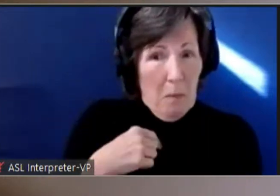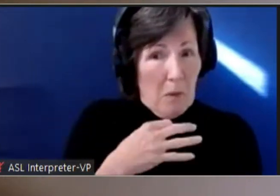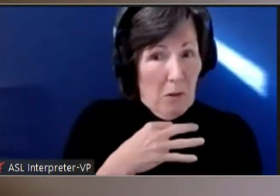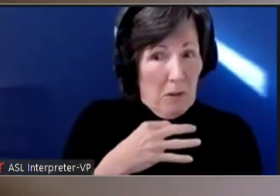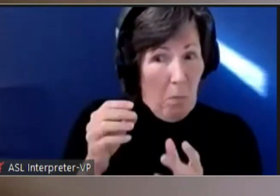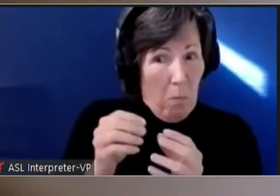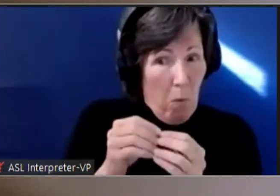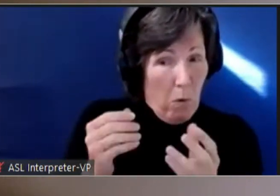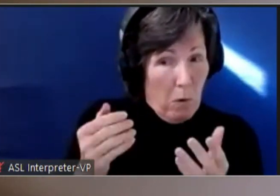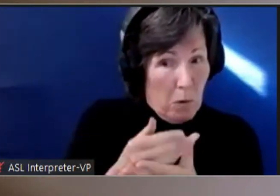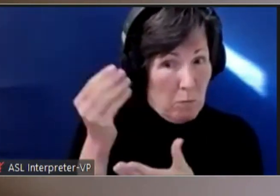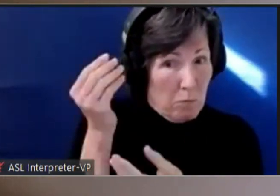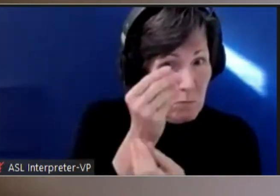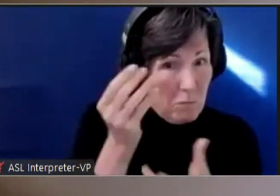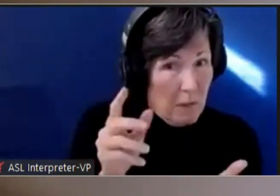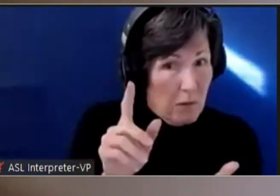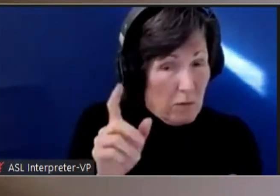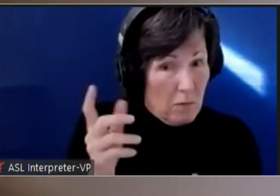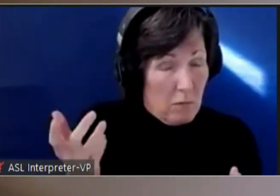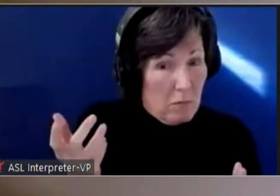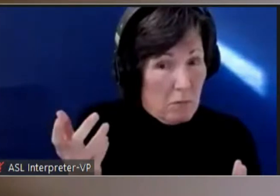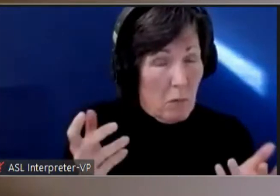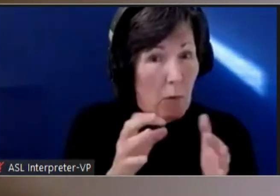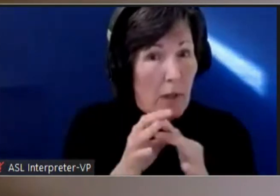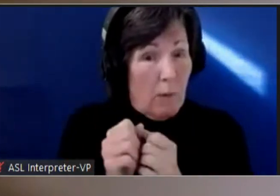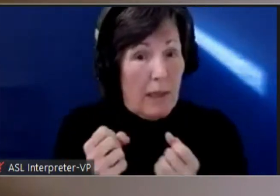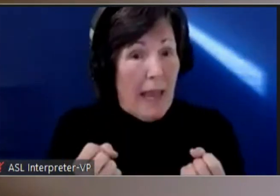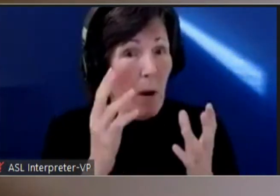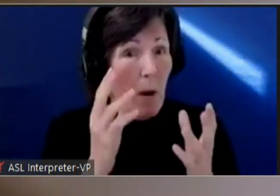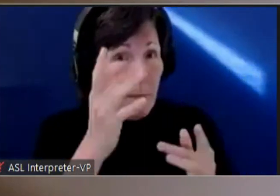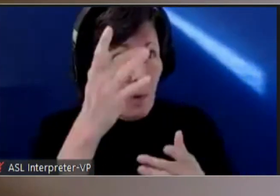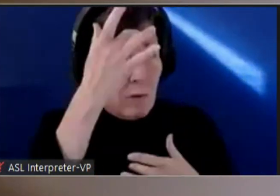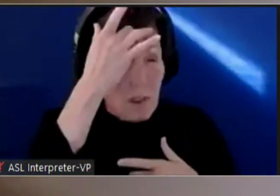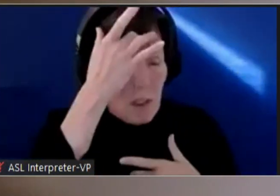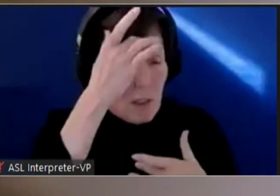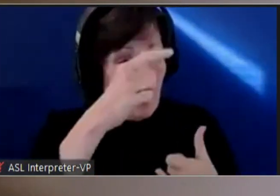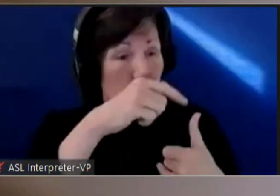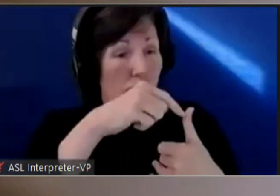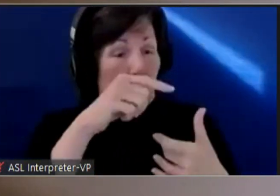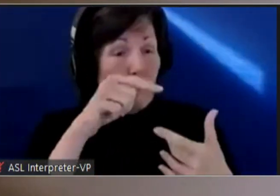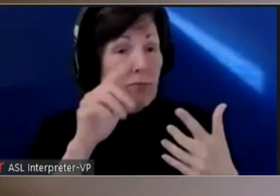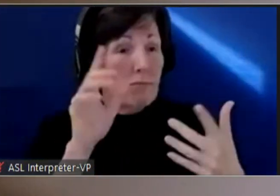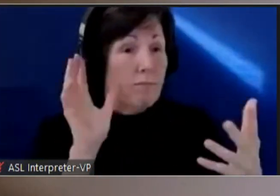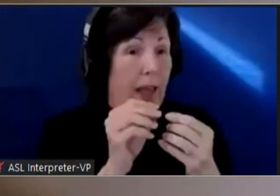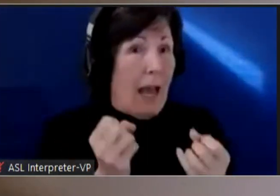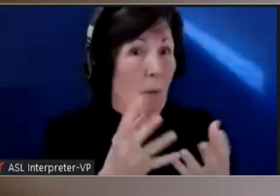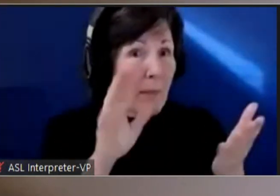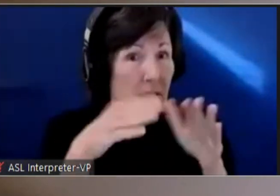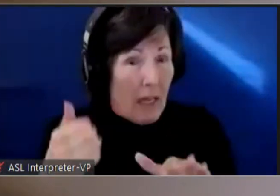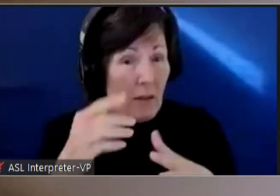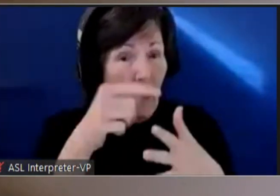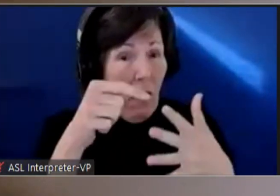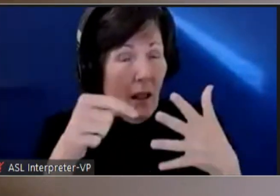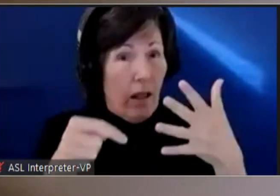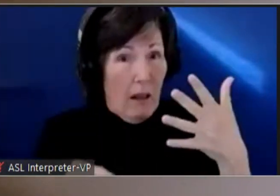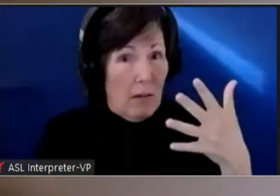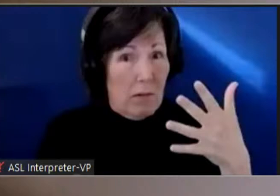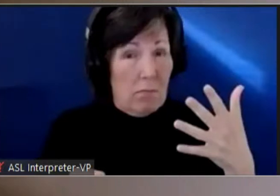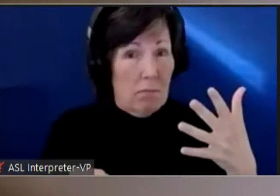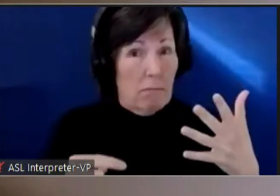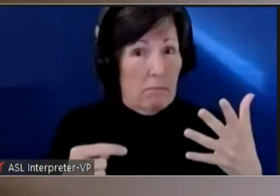and in terms of how many people got sick and any deaths, etc. Just to